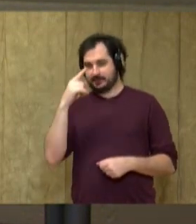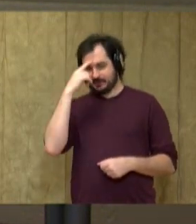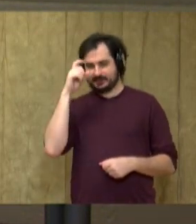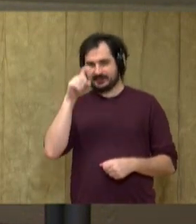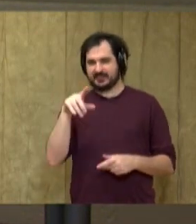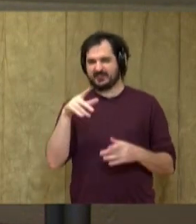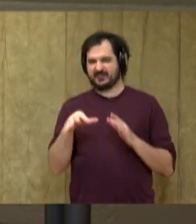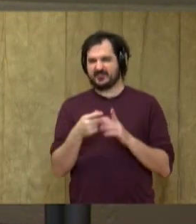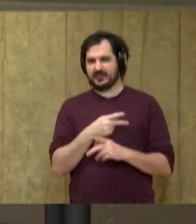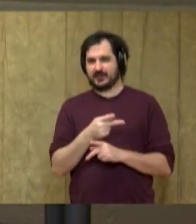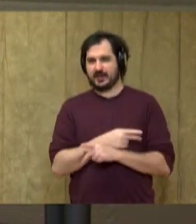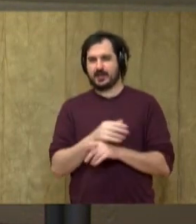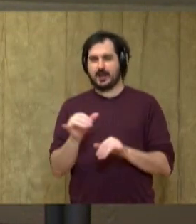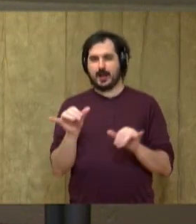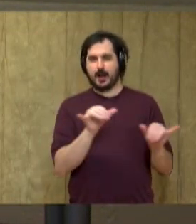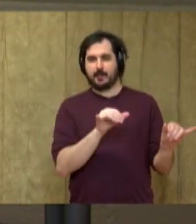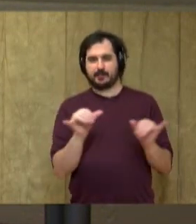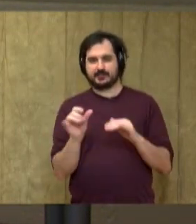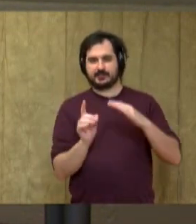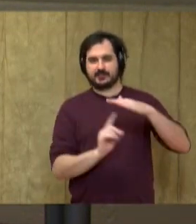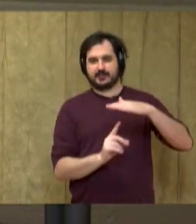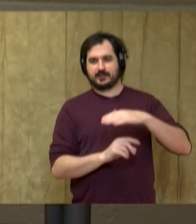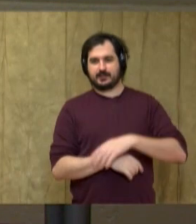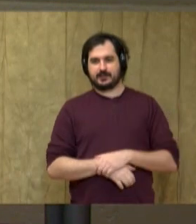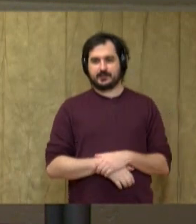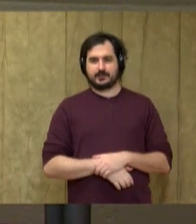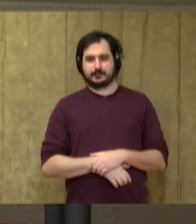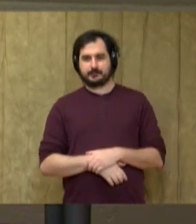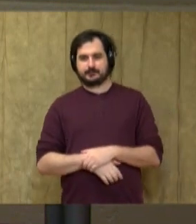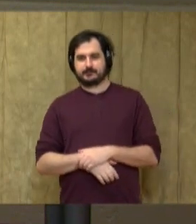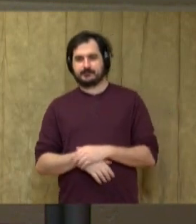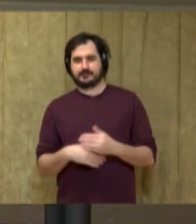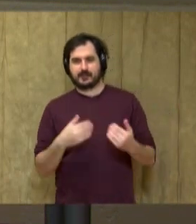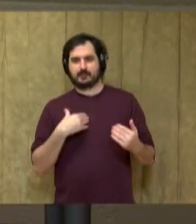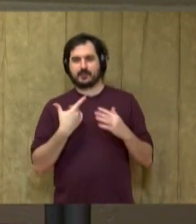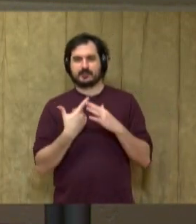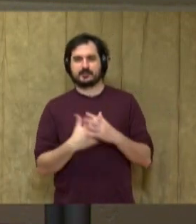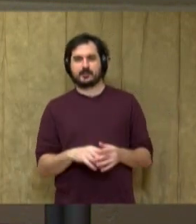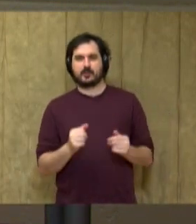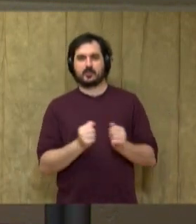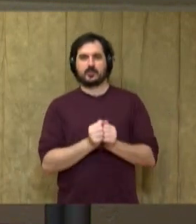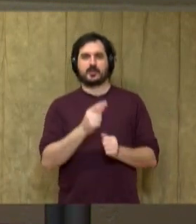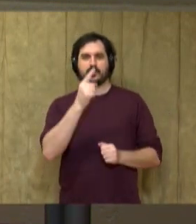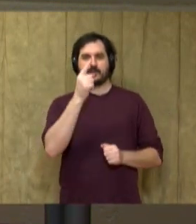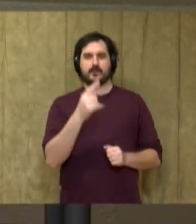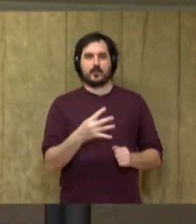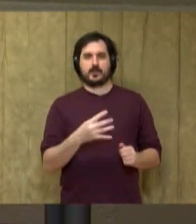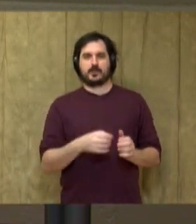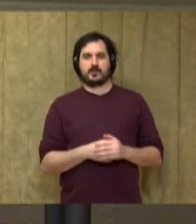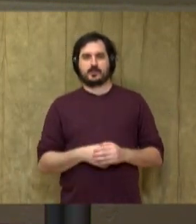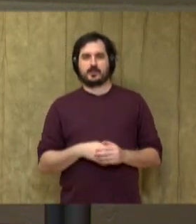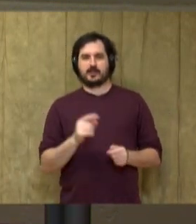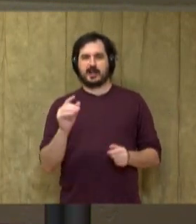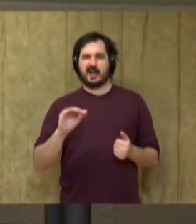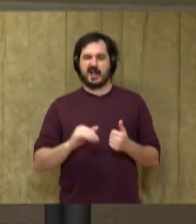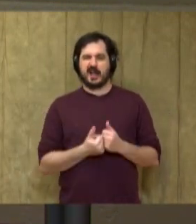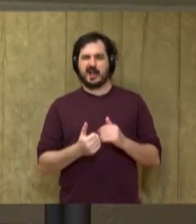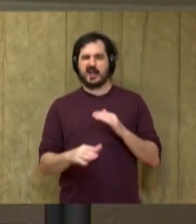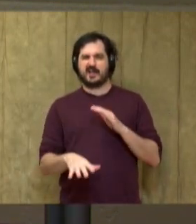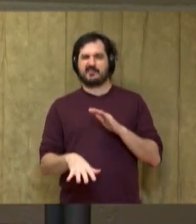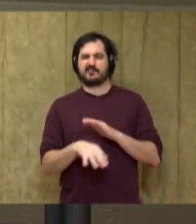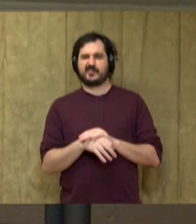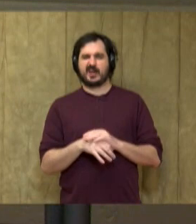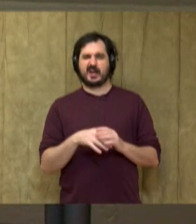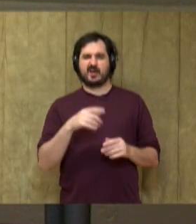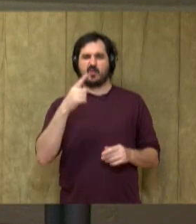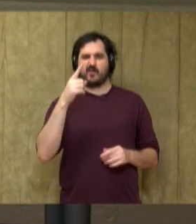first. So I'm going to start with 1/4, or with 4ths, I'm sorry. So if I have 1/2 here, how can I get a 4th out of